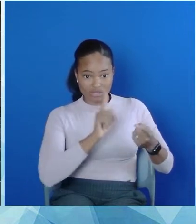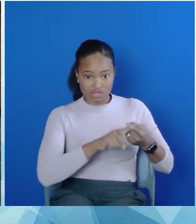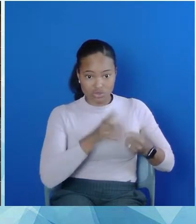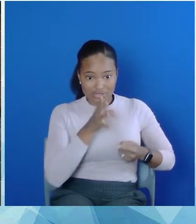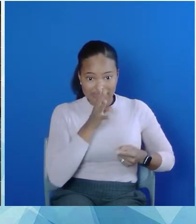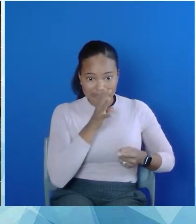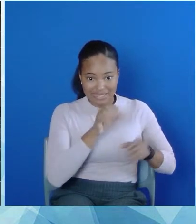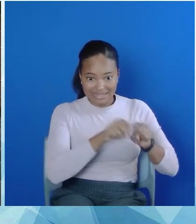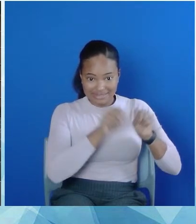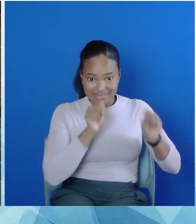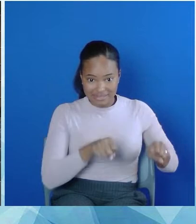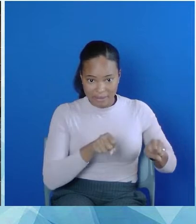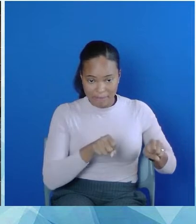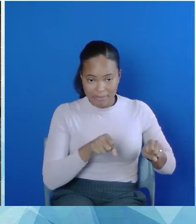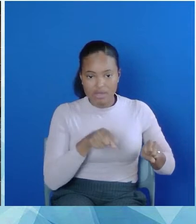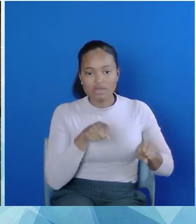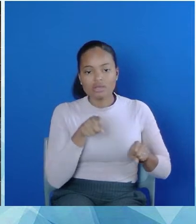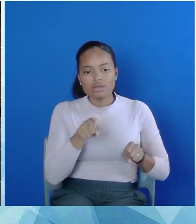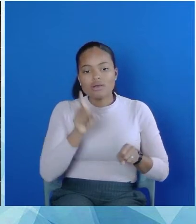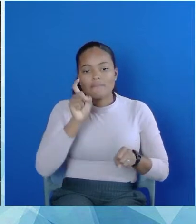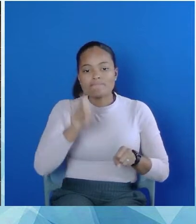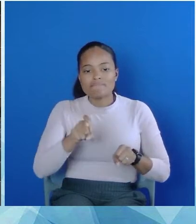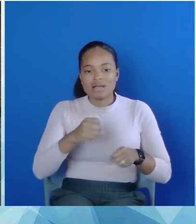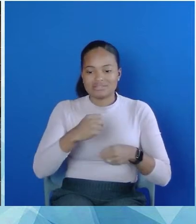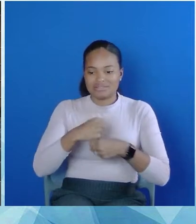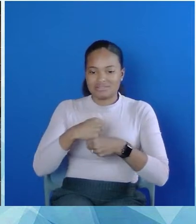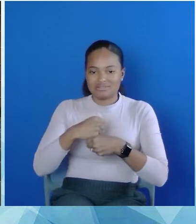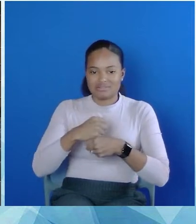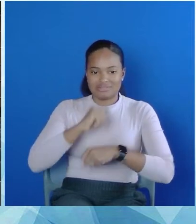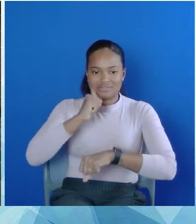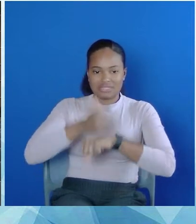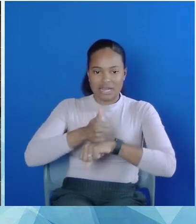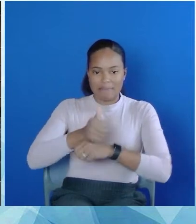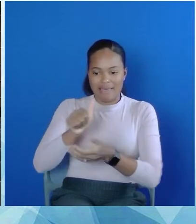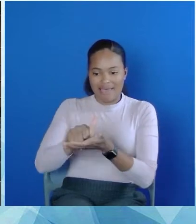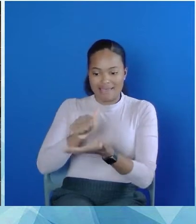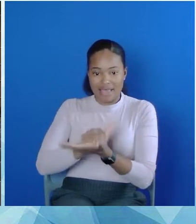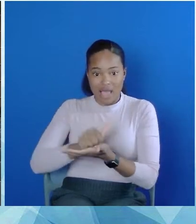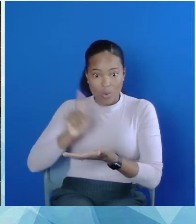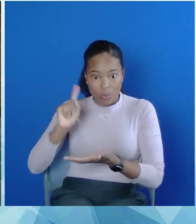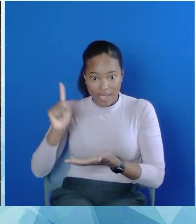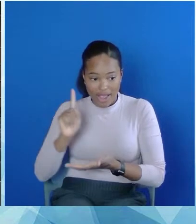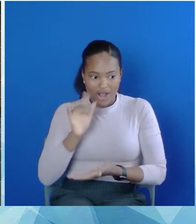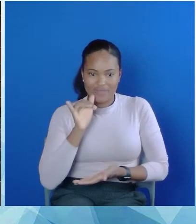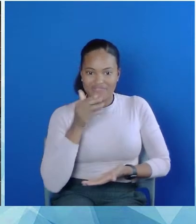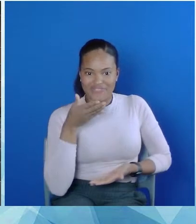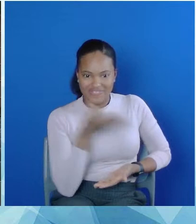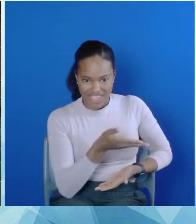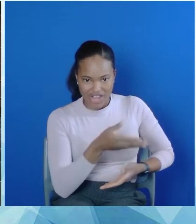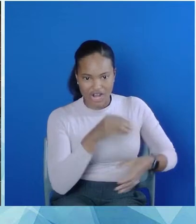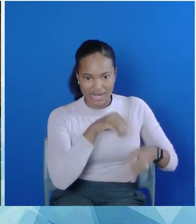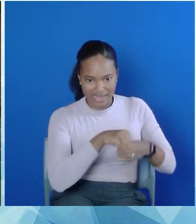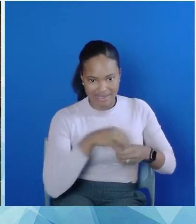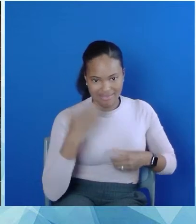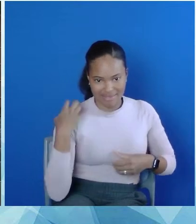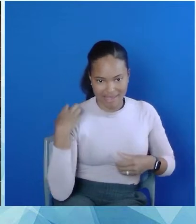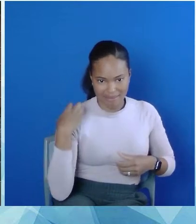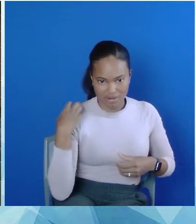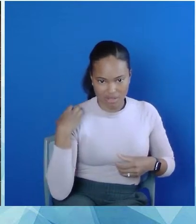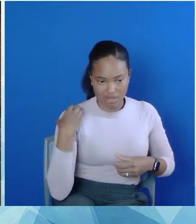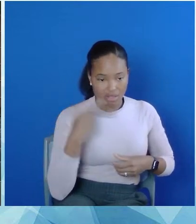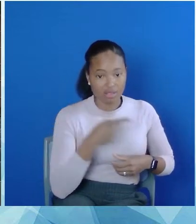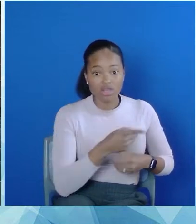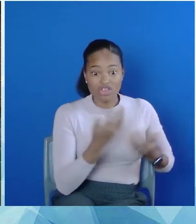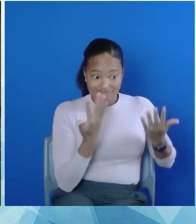is something where you have to create that account at the kiosk at the Capitol. Once you